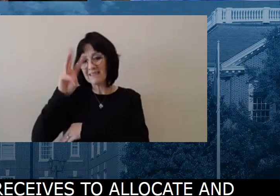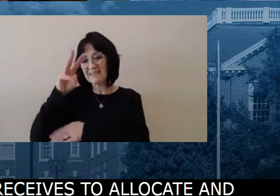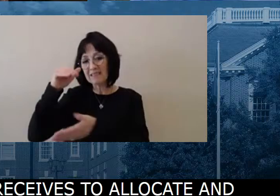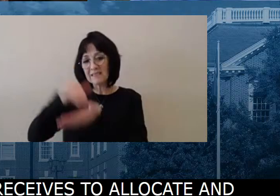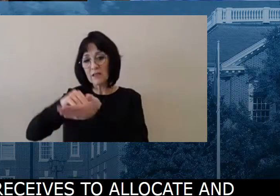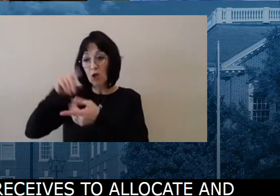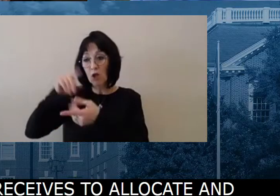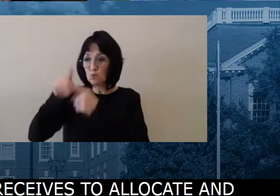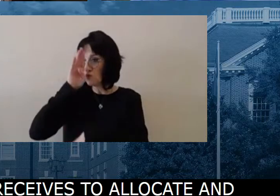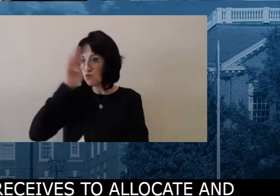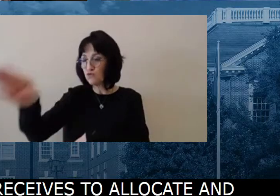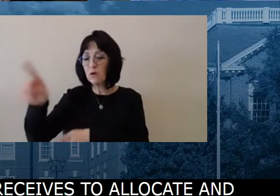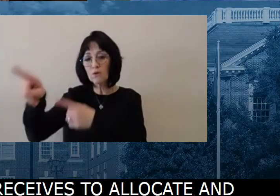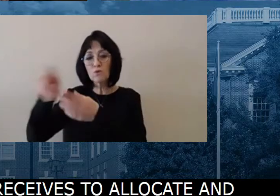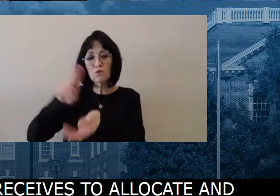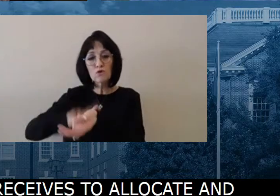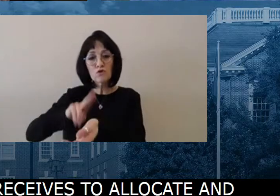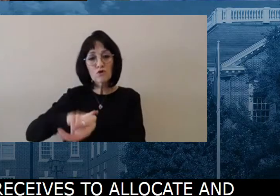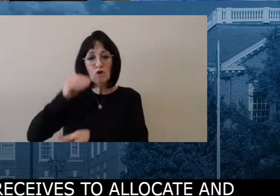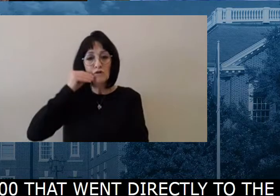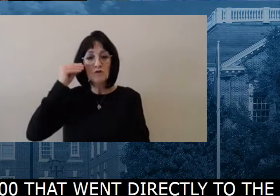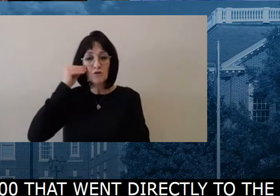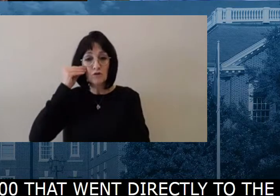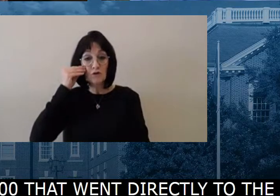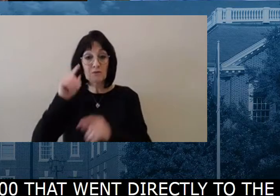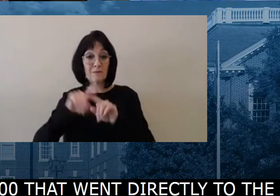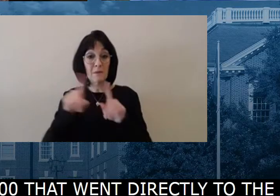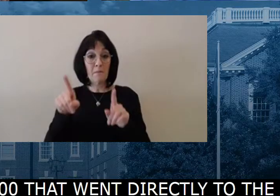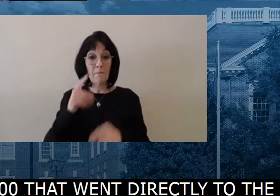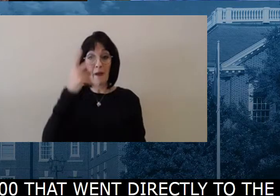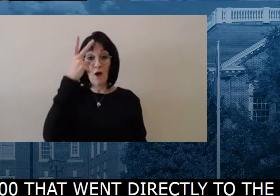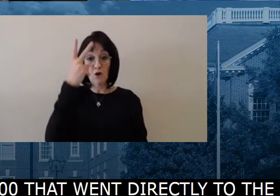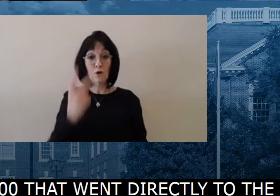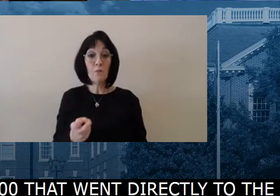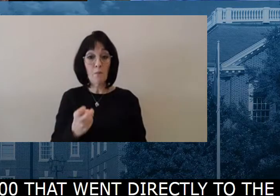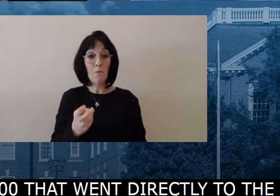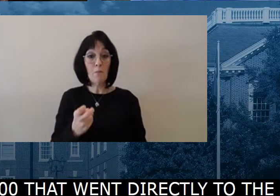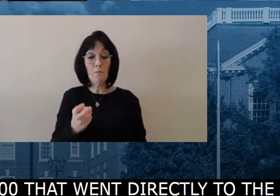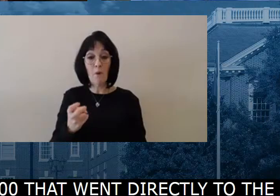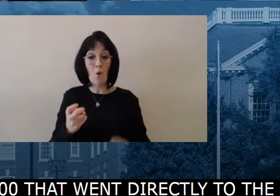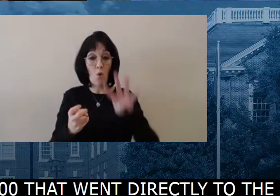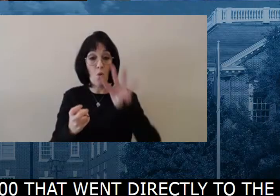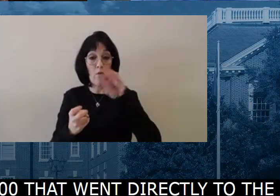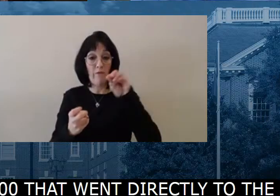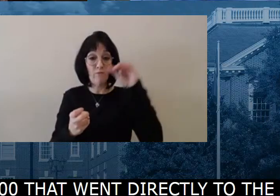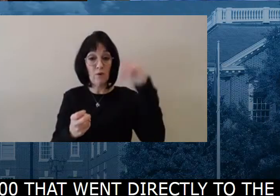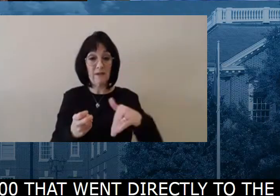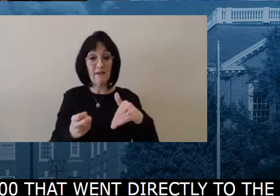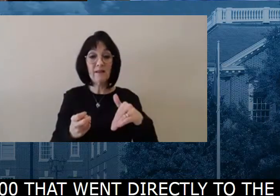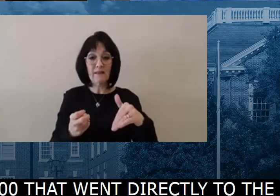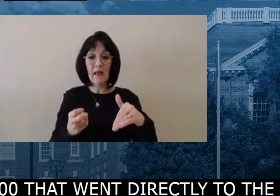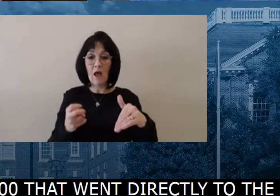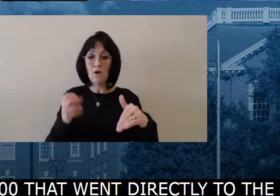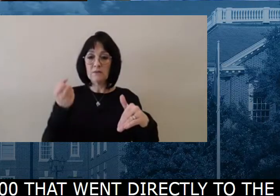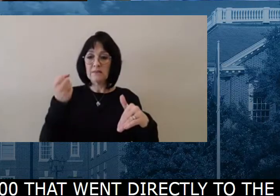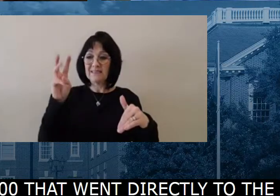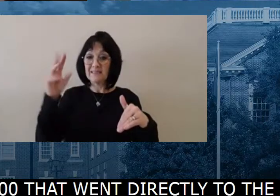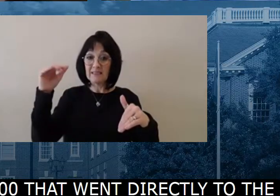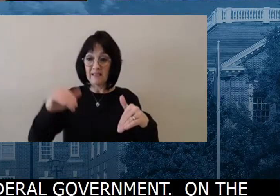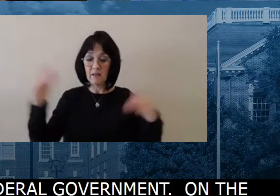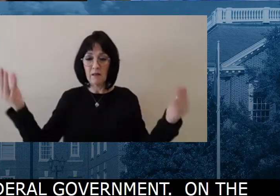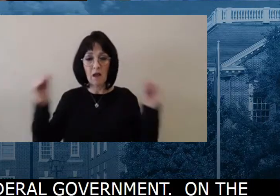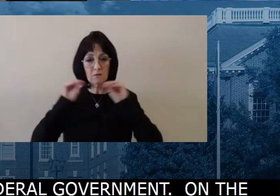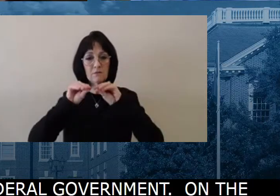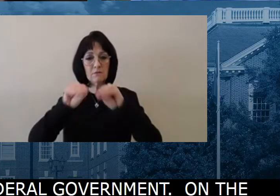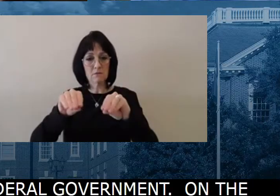there's on the dashboard, both of those are accounted for, put it that way. And so the pharmacy